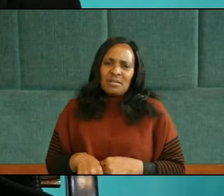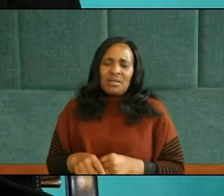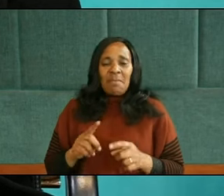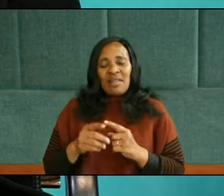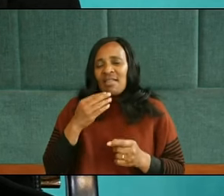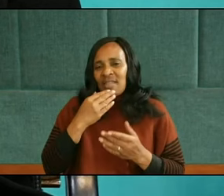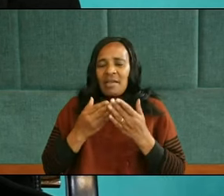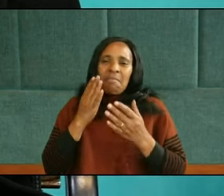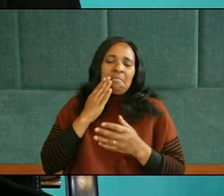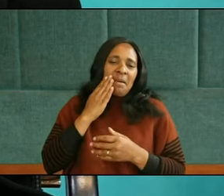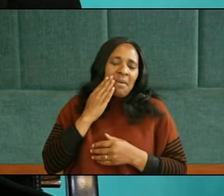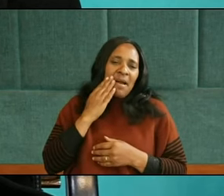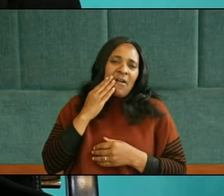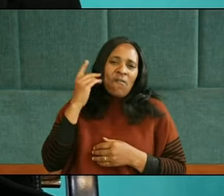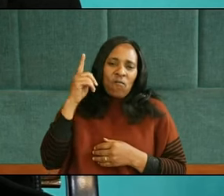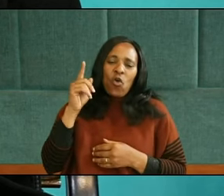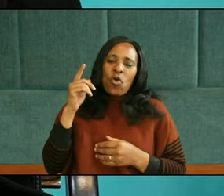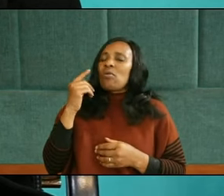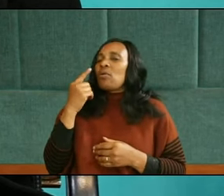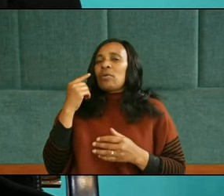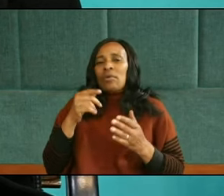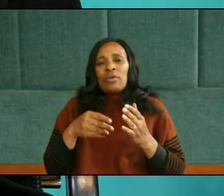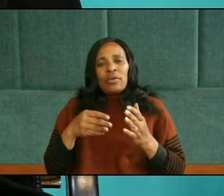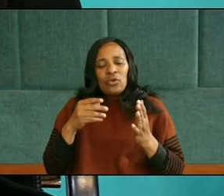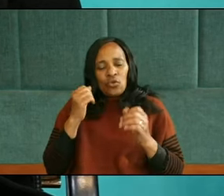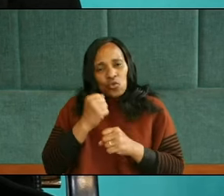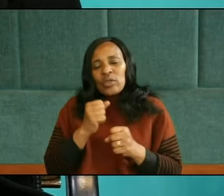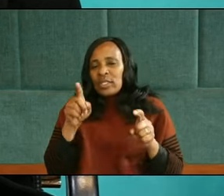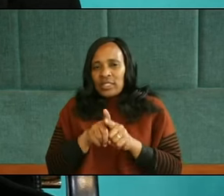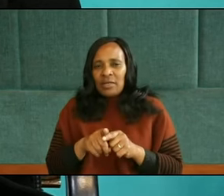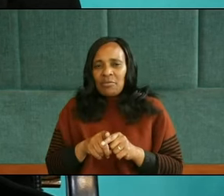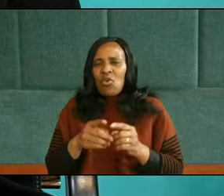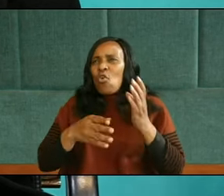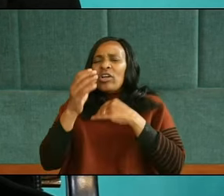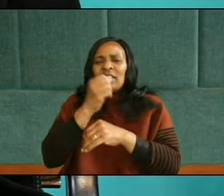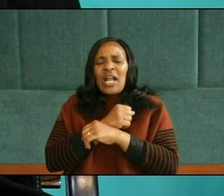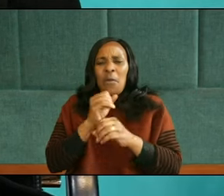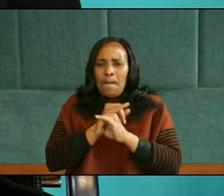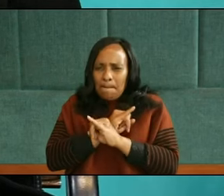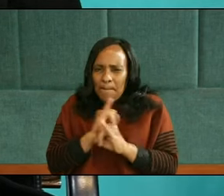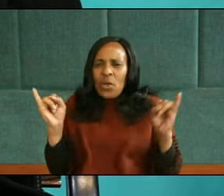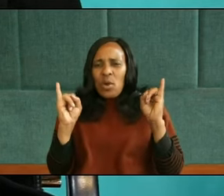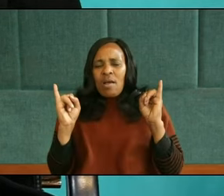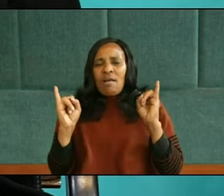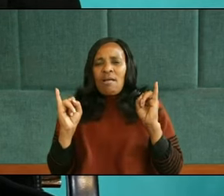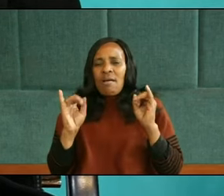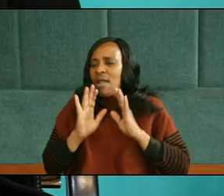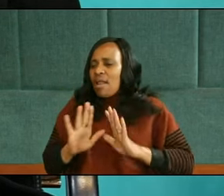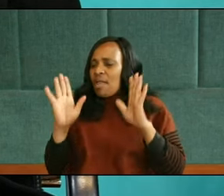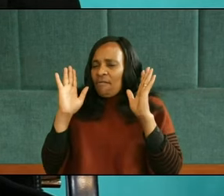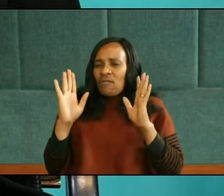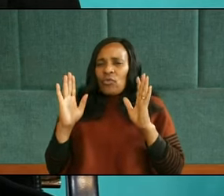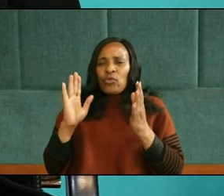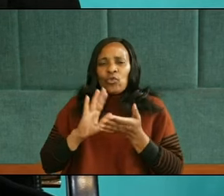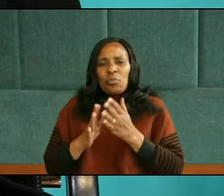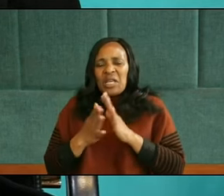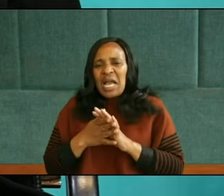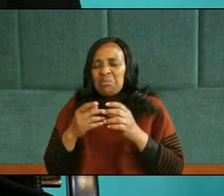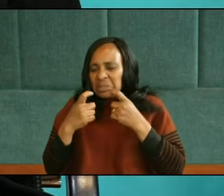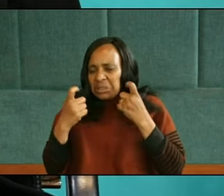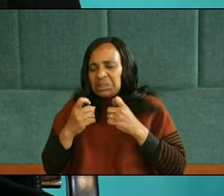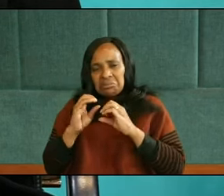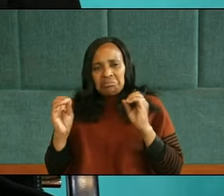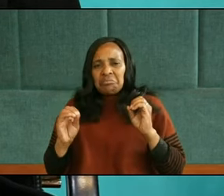mom for doing this. So it shows that God's love is so pure and so true that he will not leave you to be in mud or